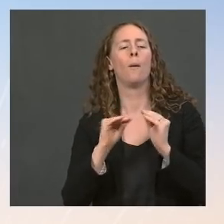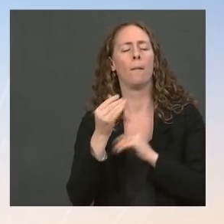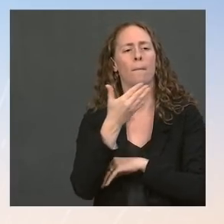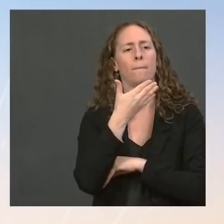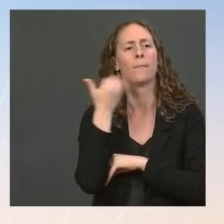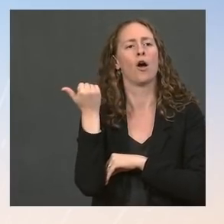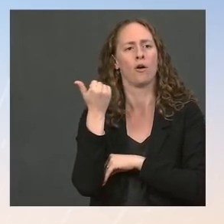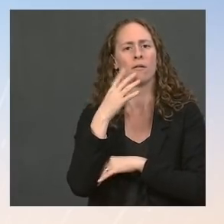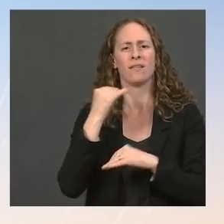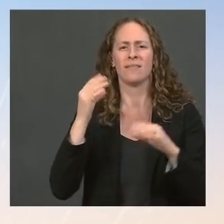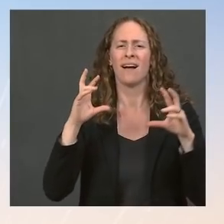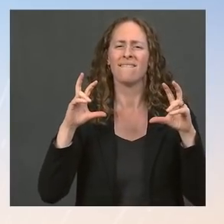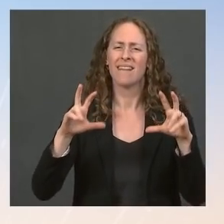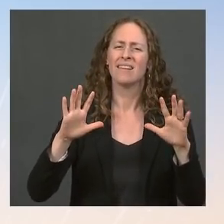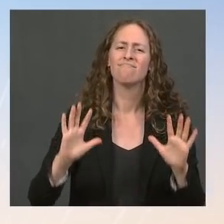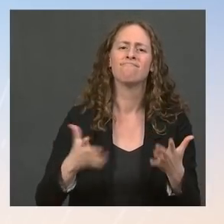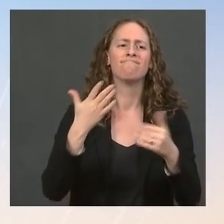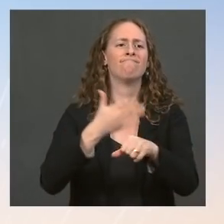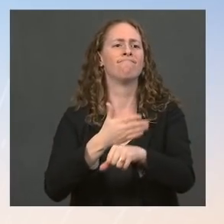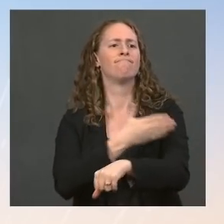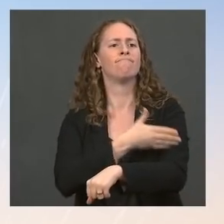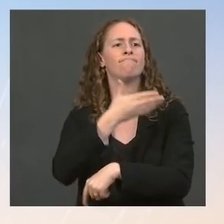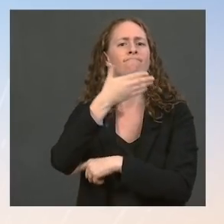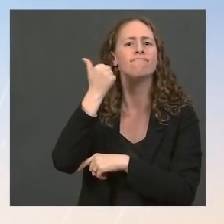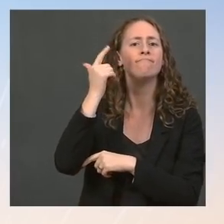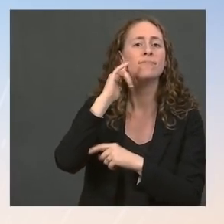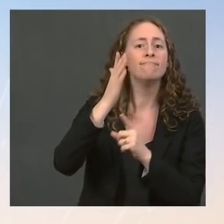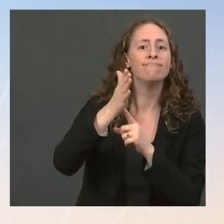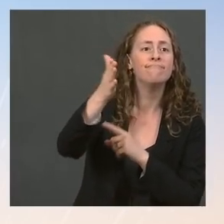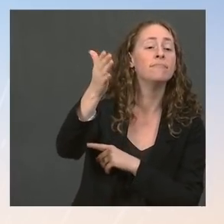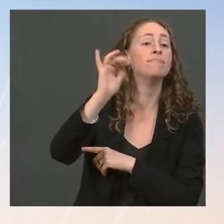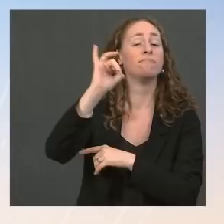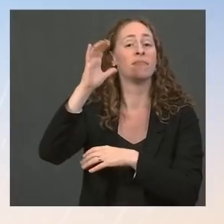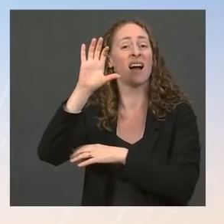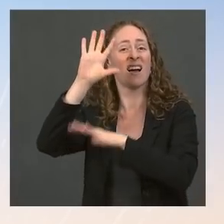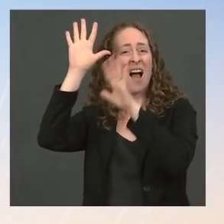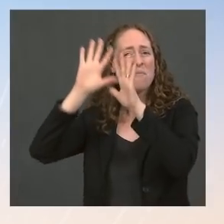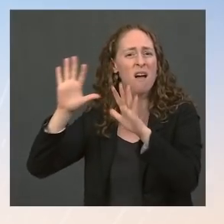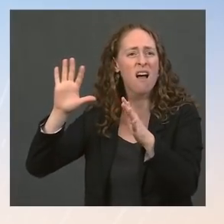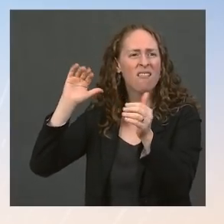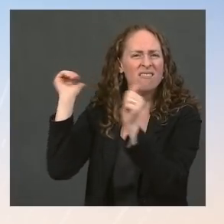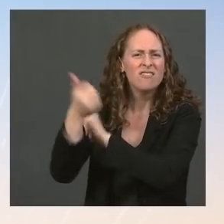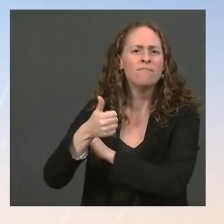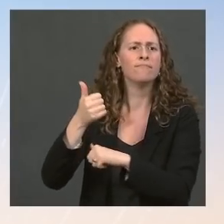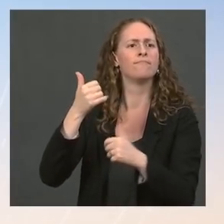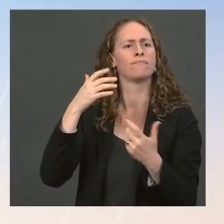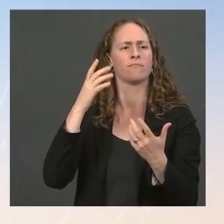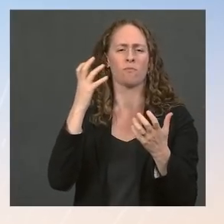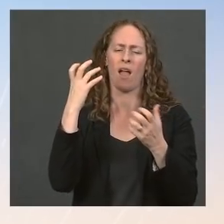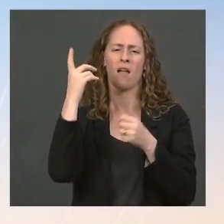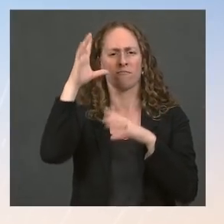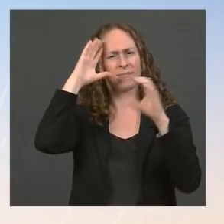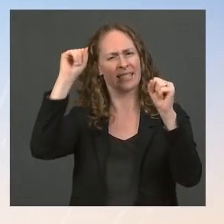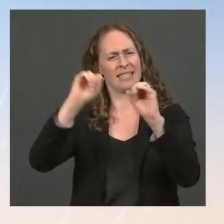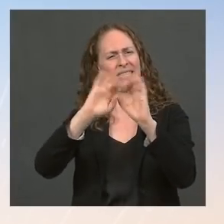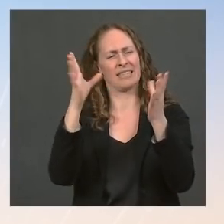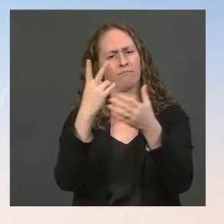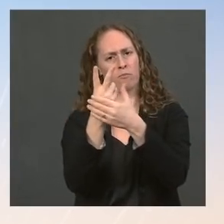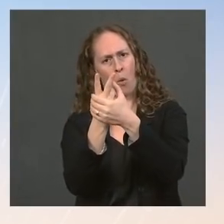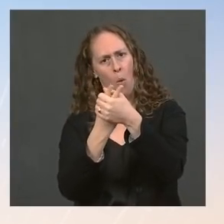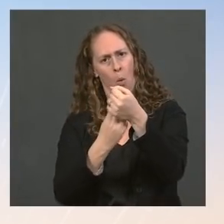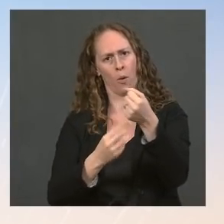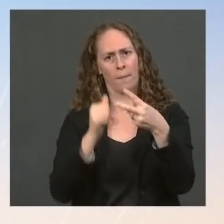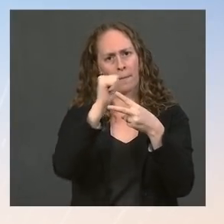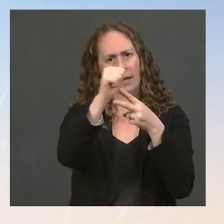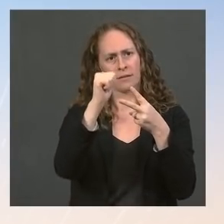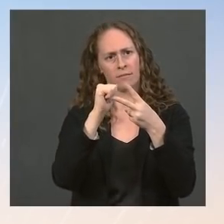crisis. They'll lower taxes for 50 million Americans, and he wants to get both done. We certainly trust Speaker Pelosi. We're working in lockstep and